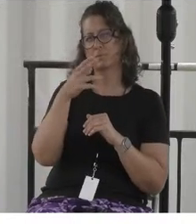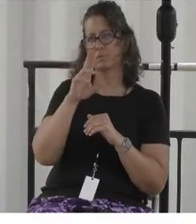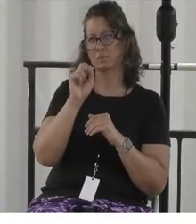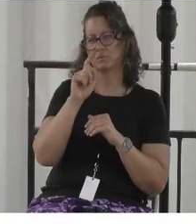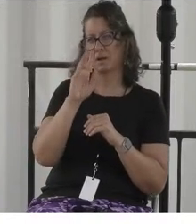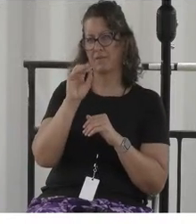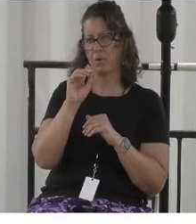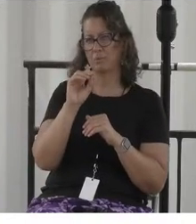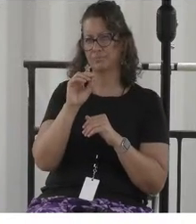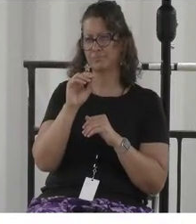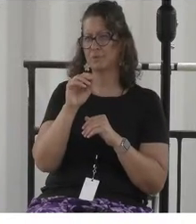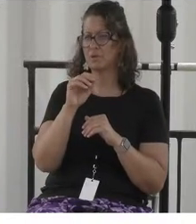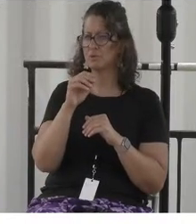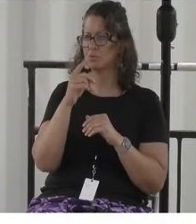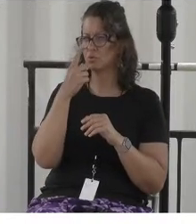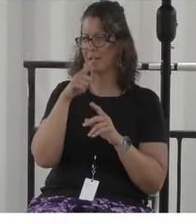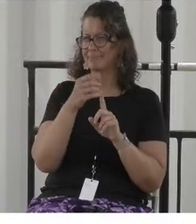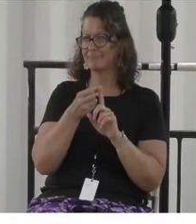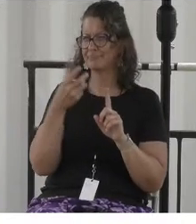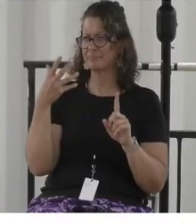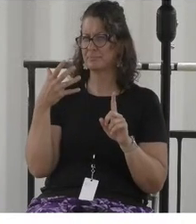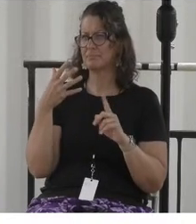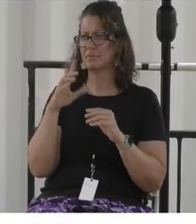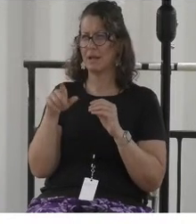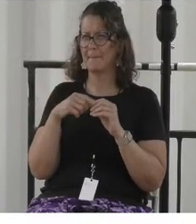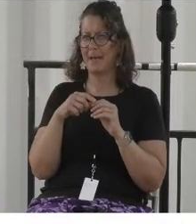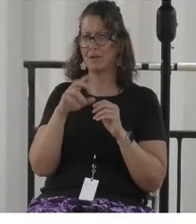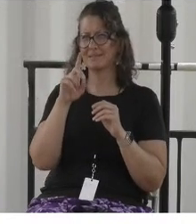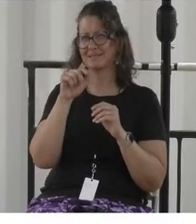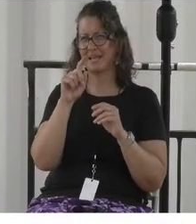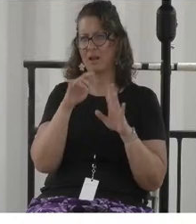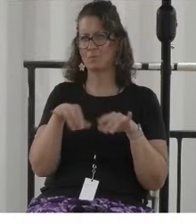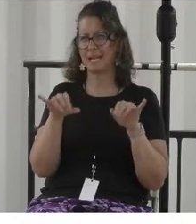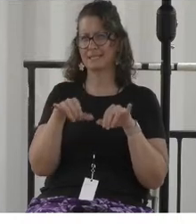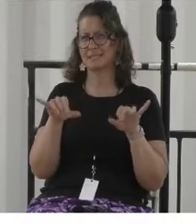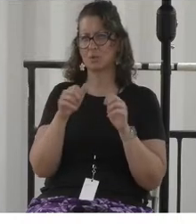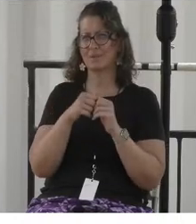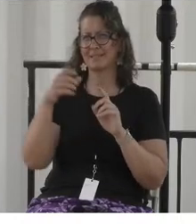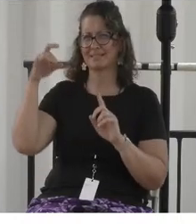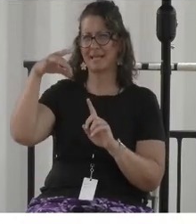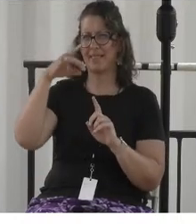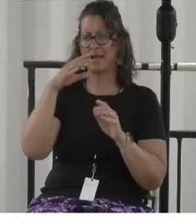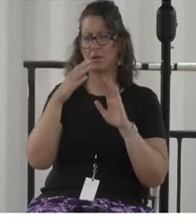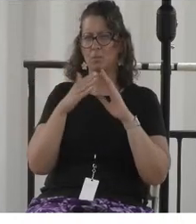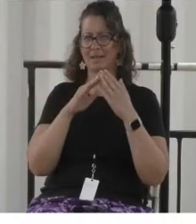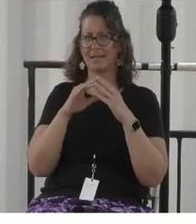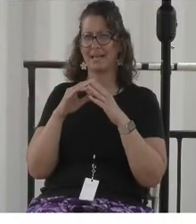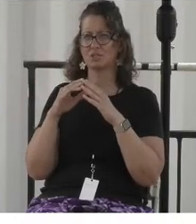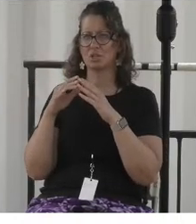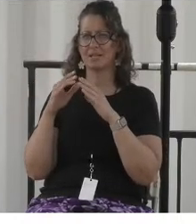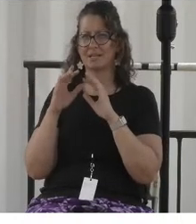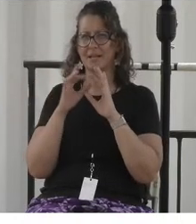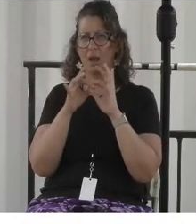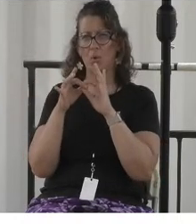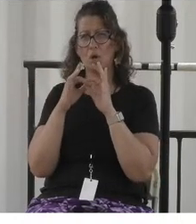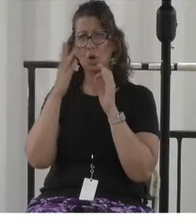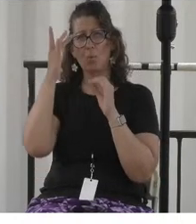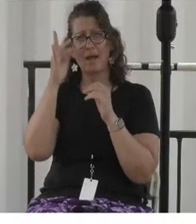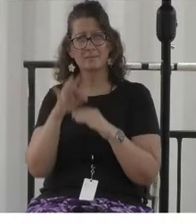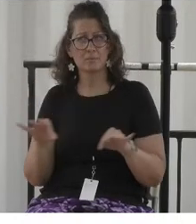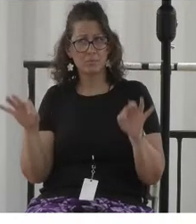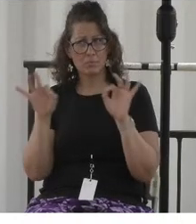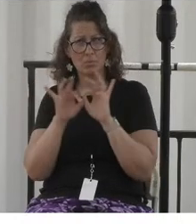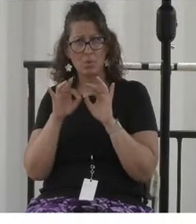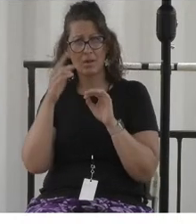kind of expand on what you were talking about with this data redundancy of this satellite communication network and why that's important for